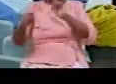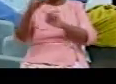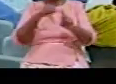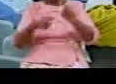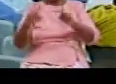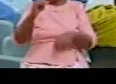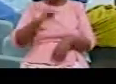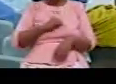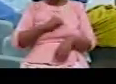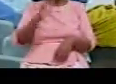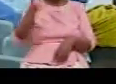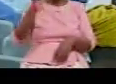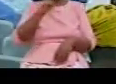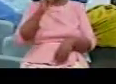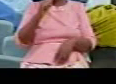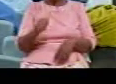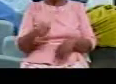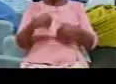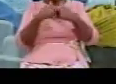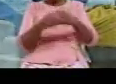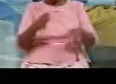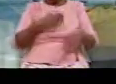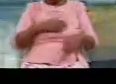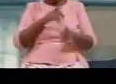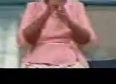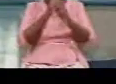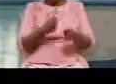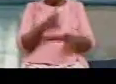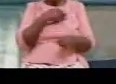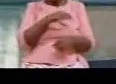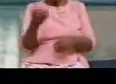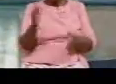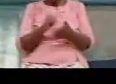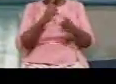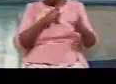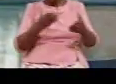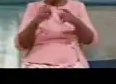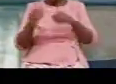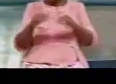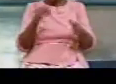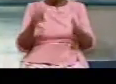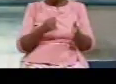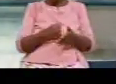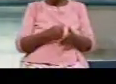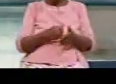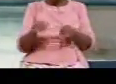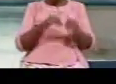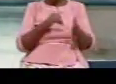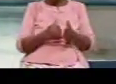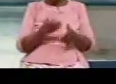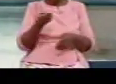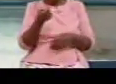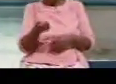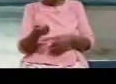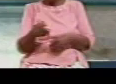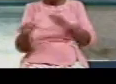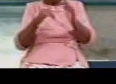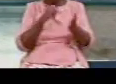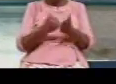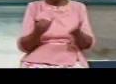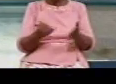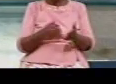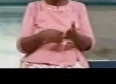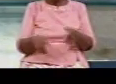reward. And whatever God wants you to do, a little thing, do it. And even go the extra mile. It is